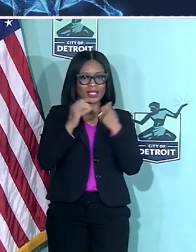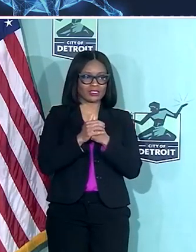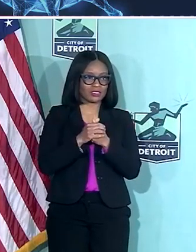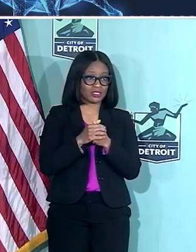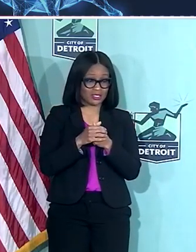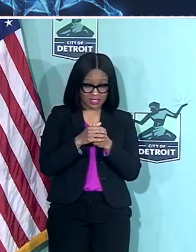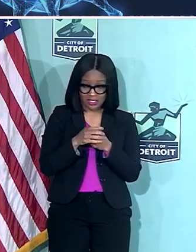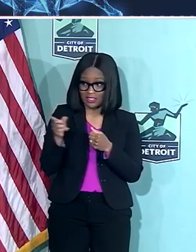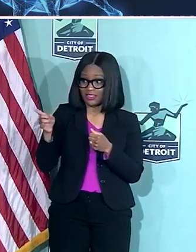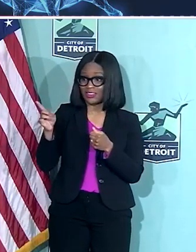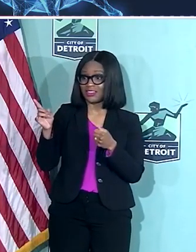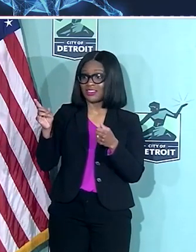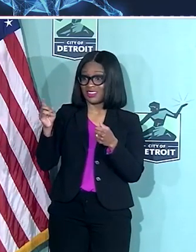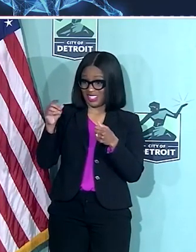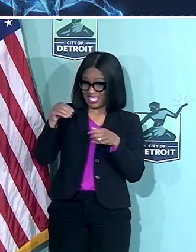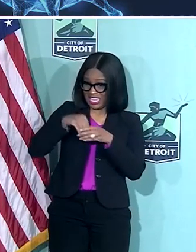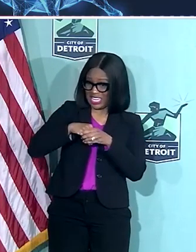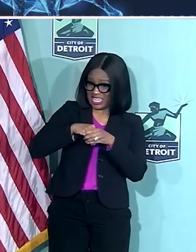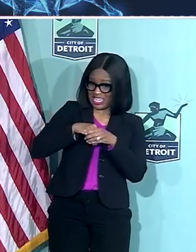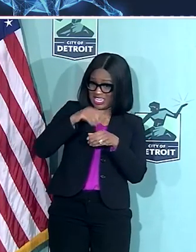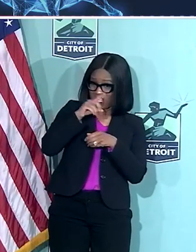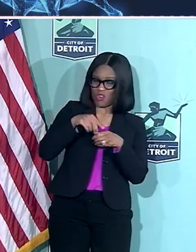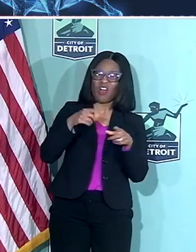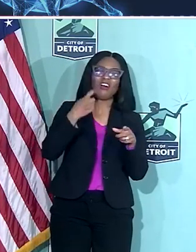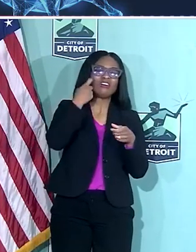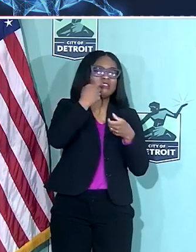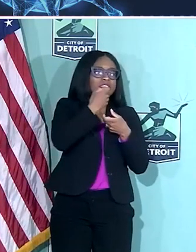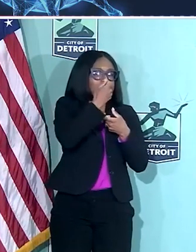Detroit? It was just outside the city of Detroit.